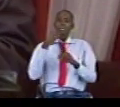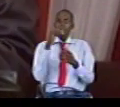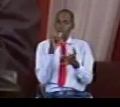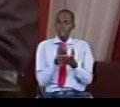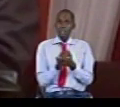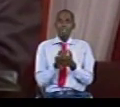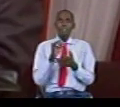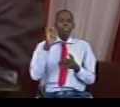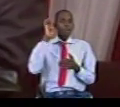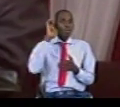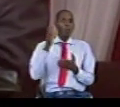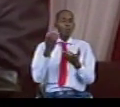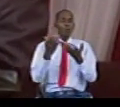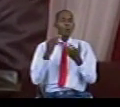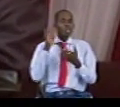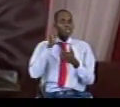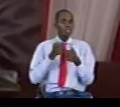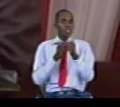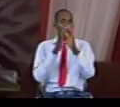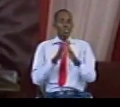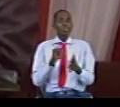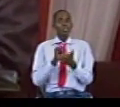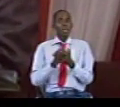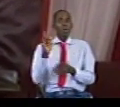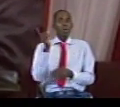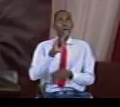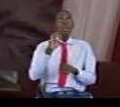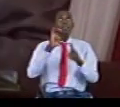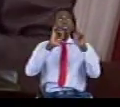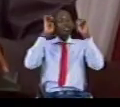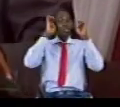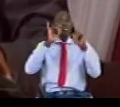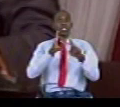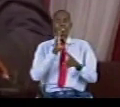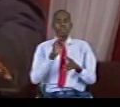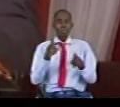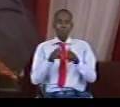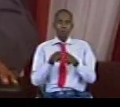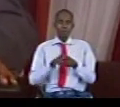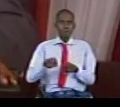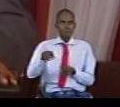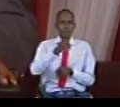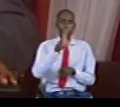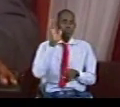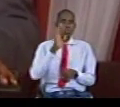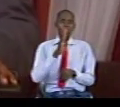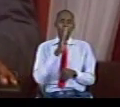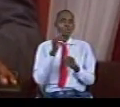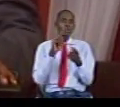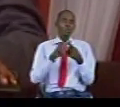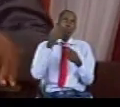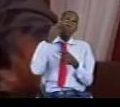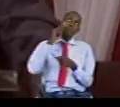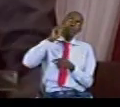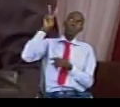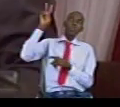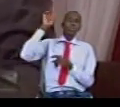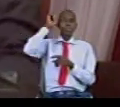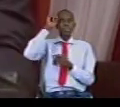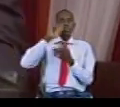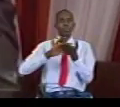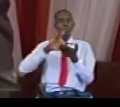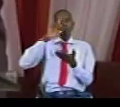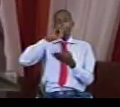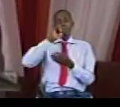my disciples so that where I am, there they will be also to behold my glory. The teaching tonight centers